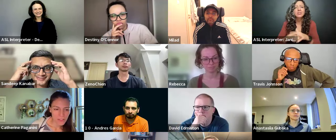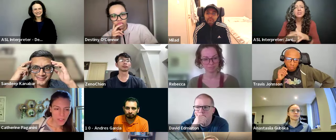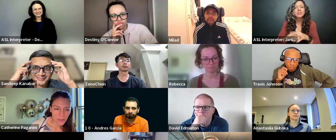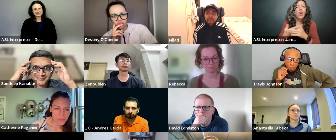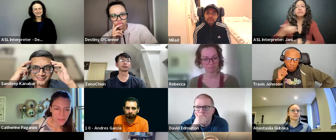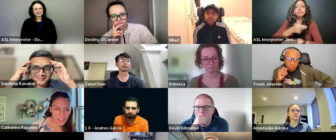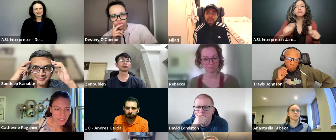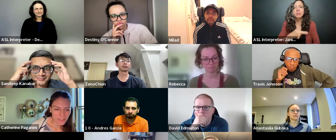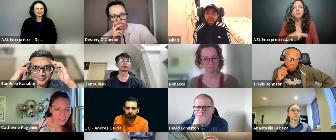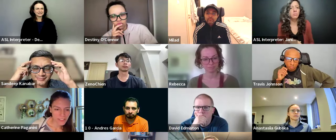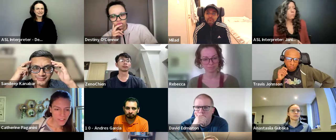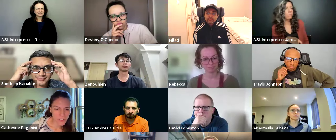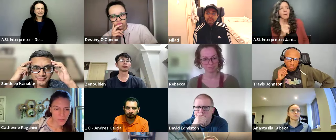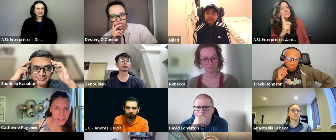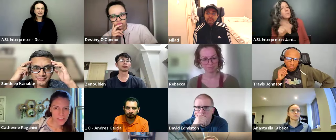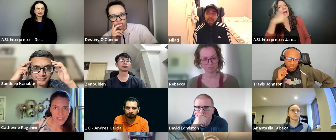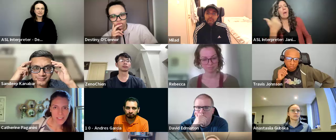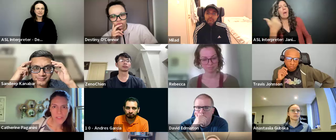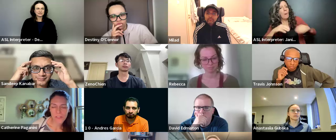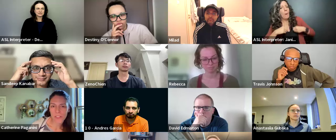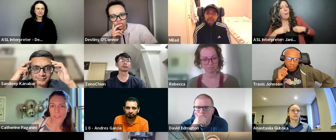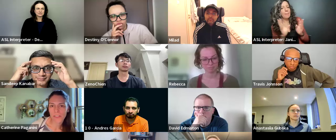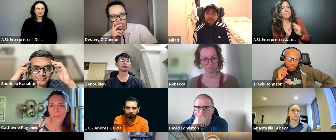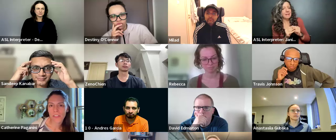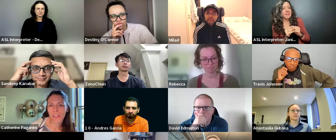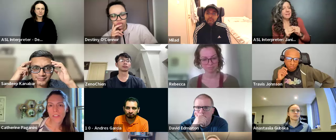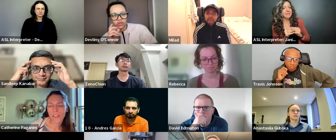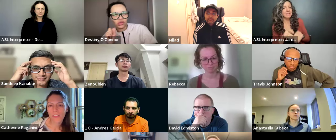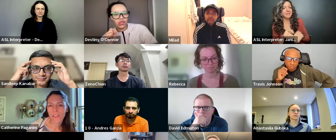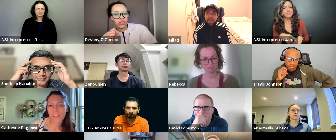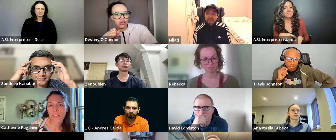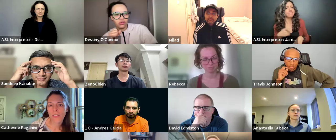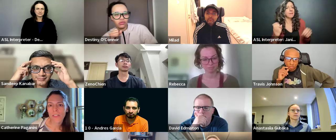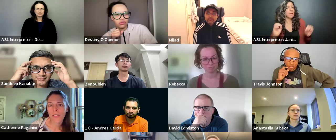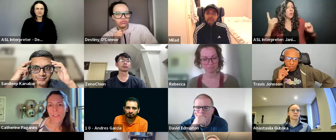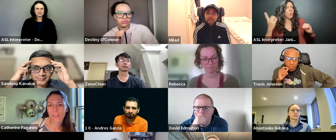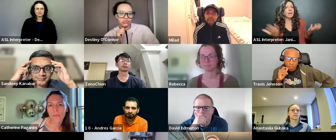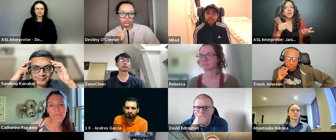That's because someone owns the meeting. Here, no one is the administrator. Or?